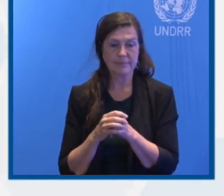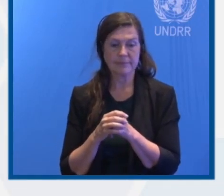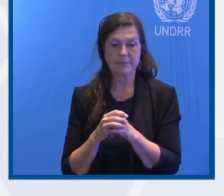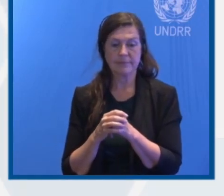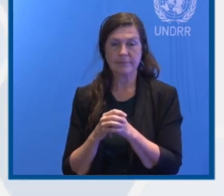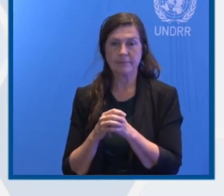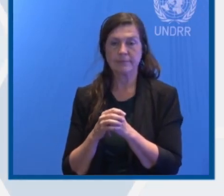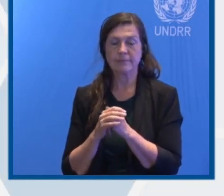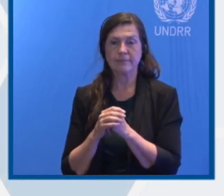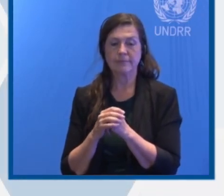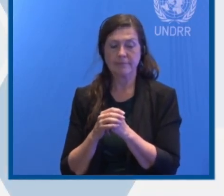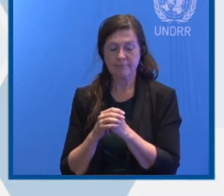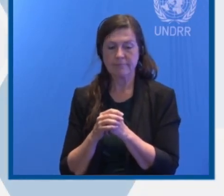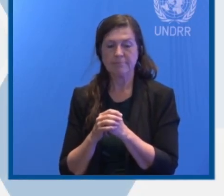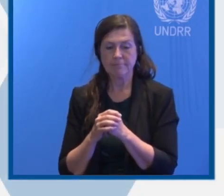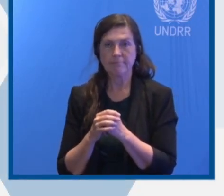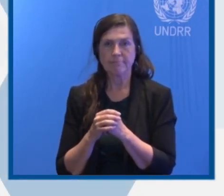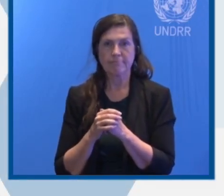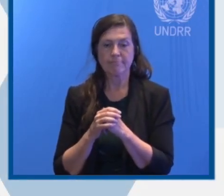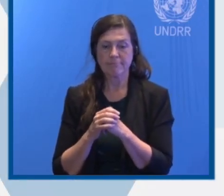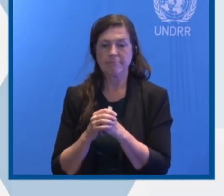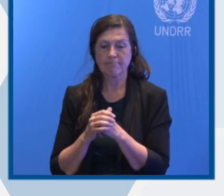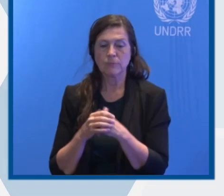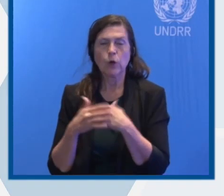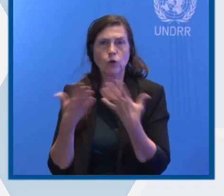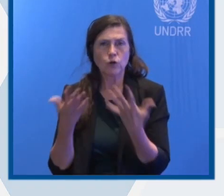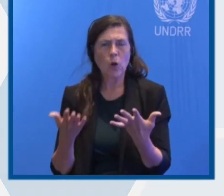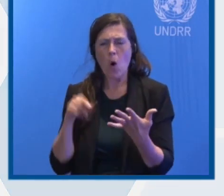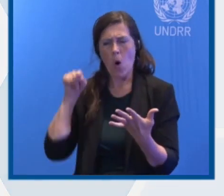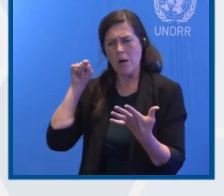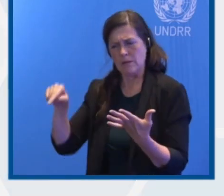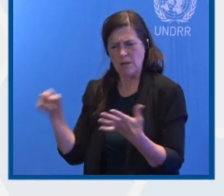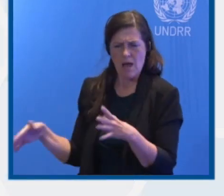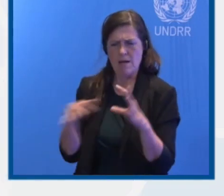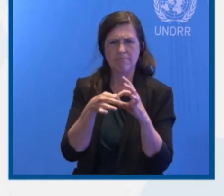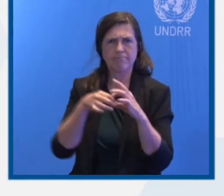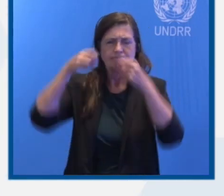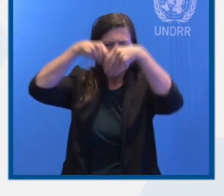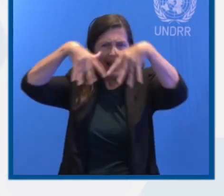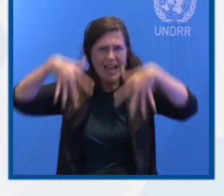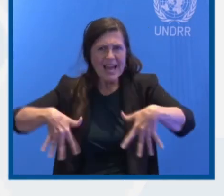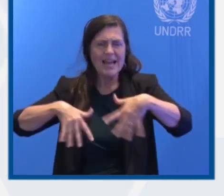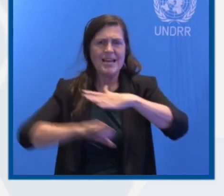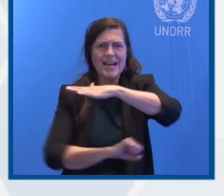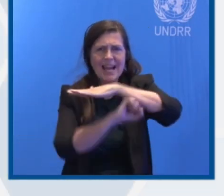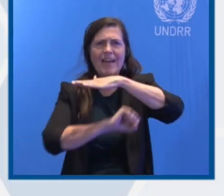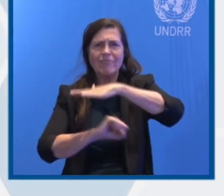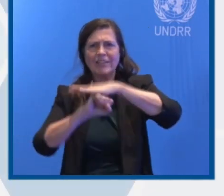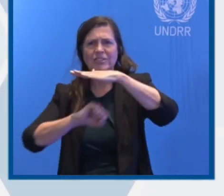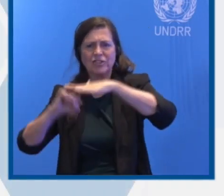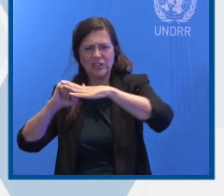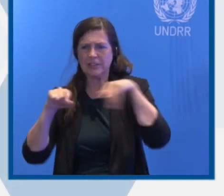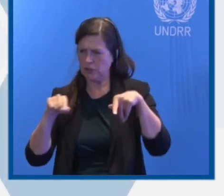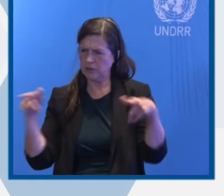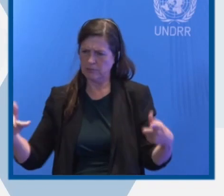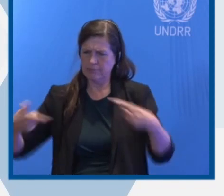the infrastructure, resilient infrastructure, so we need the application. So that's